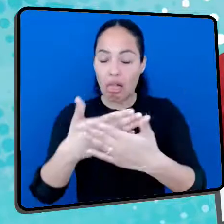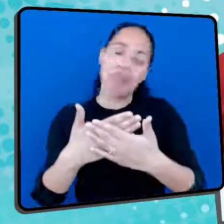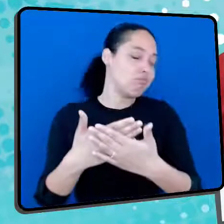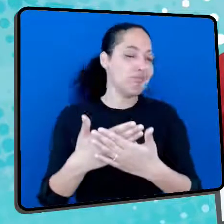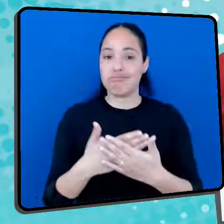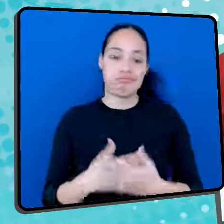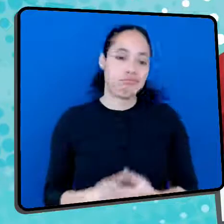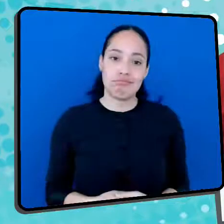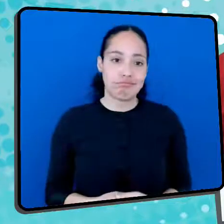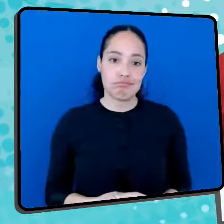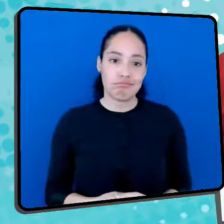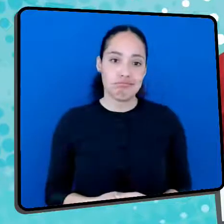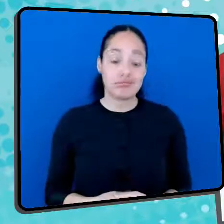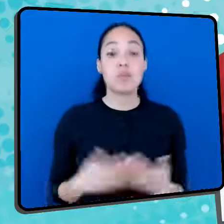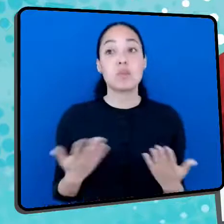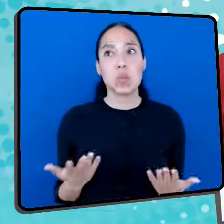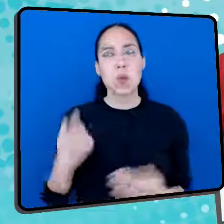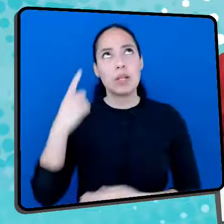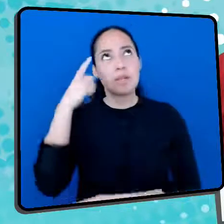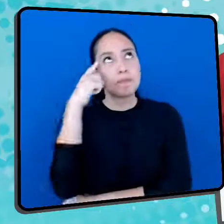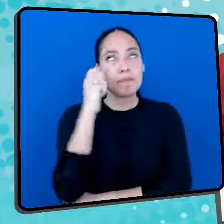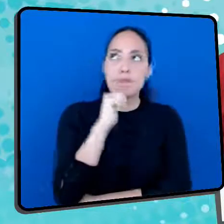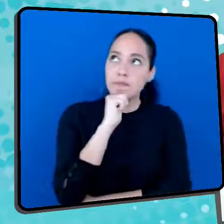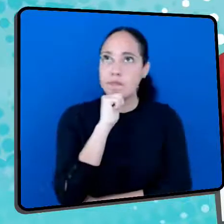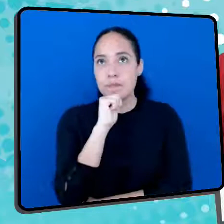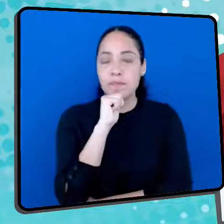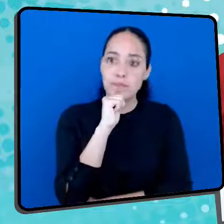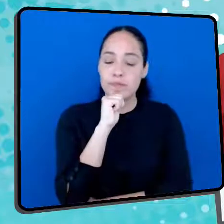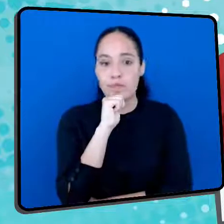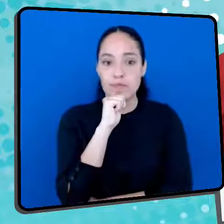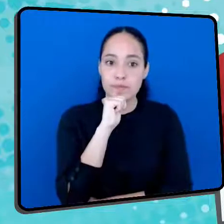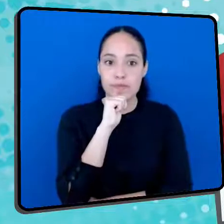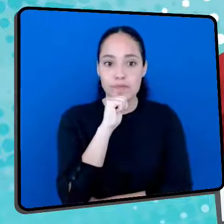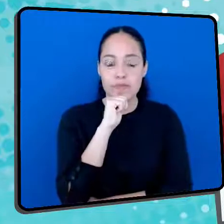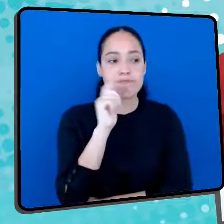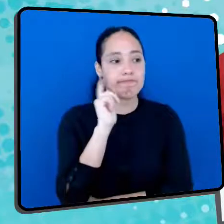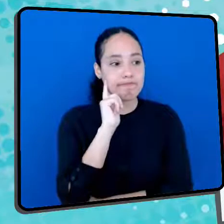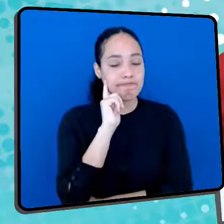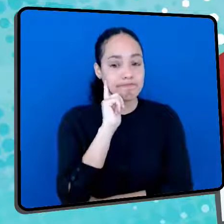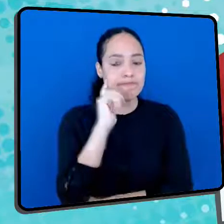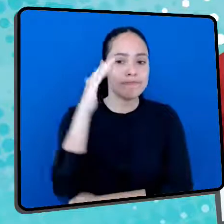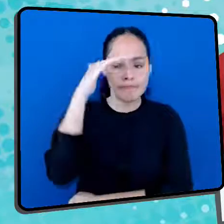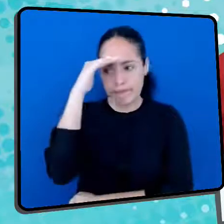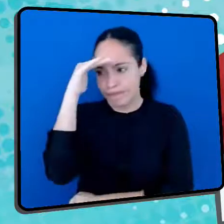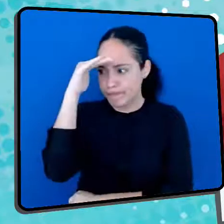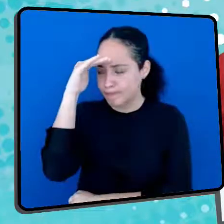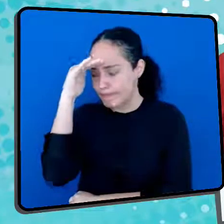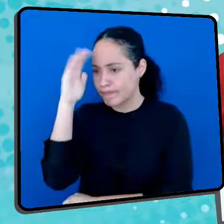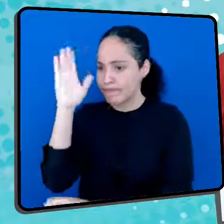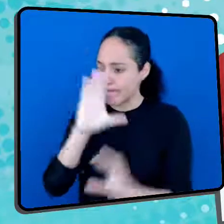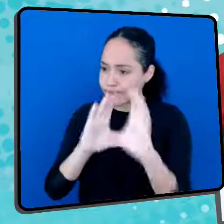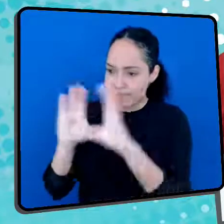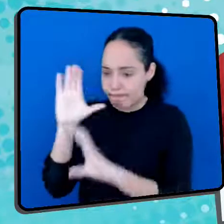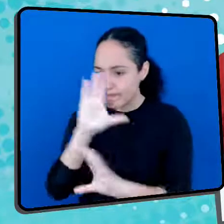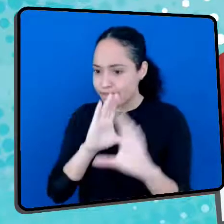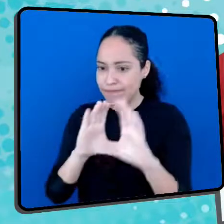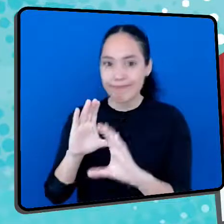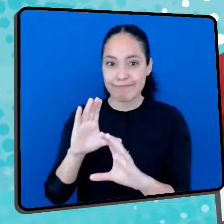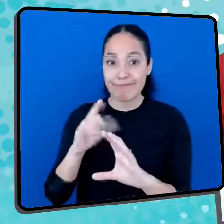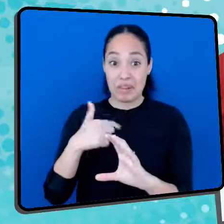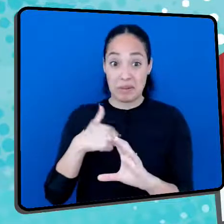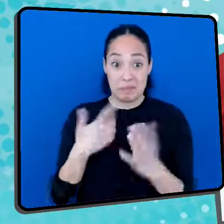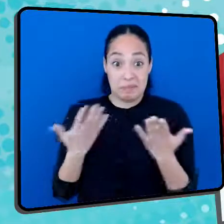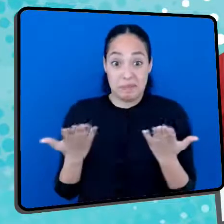okay, what should I do? So I was okay, let's search for something, and I literally wrote in to this